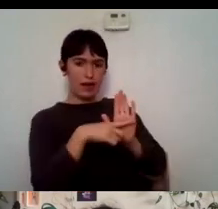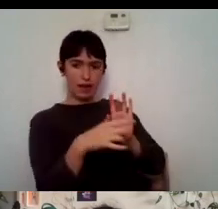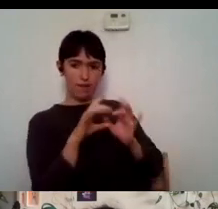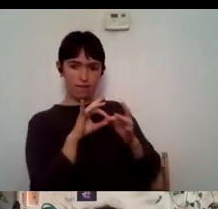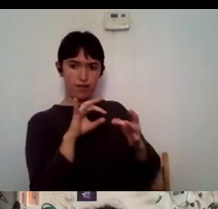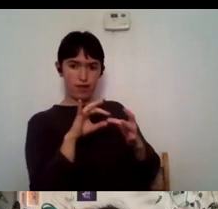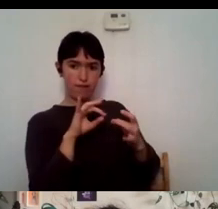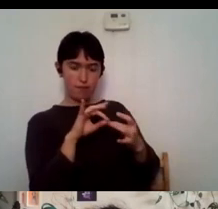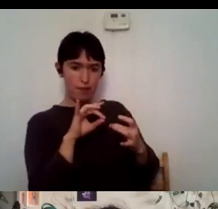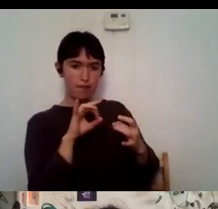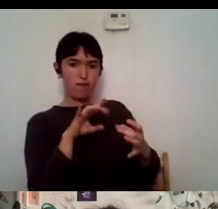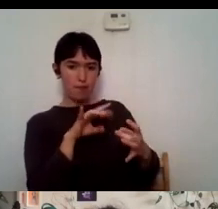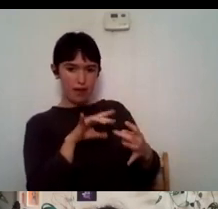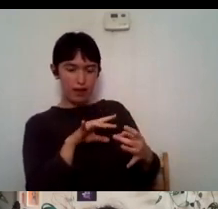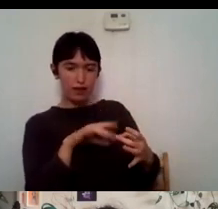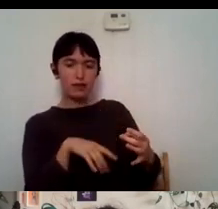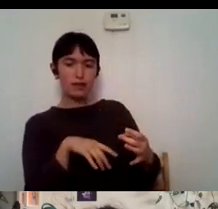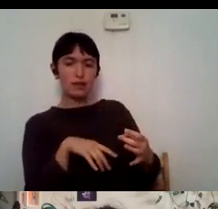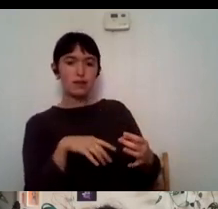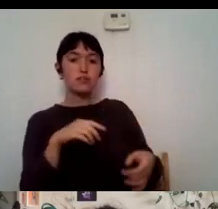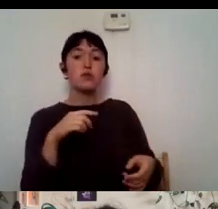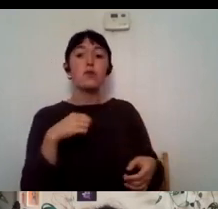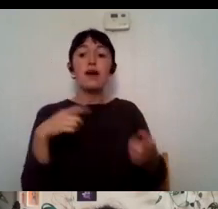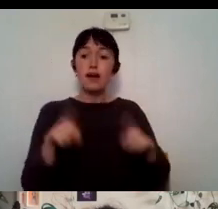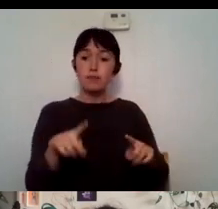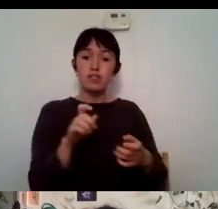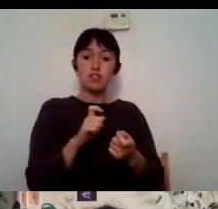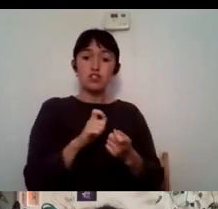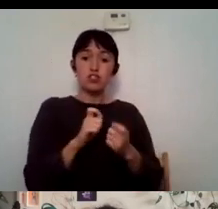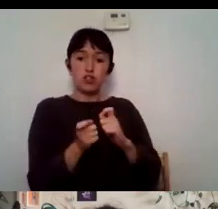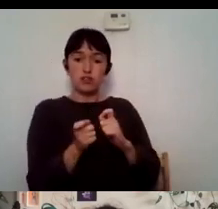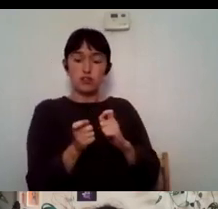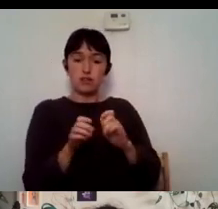the eating it. And so you change your behavior, you shift your behavior.